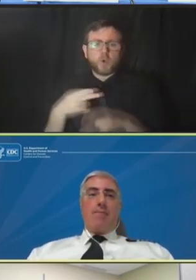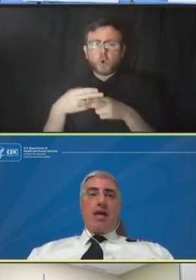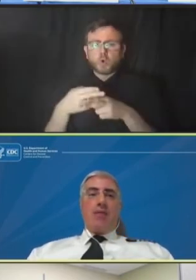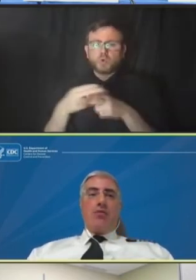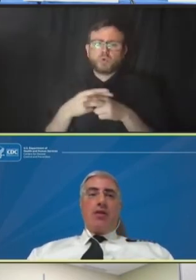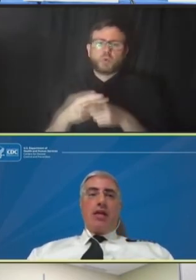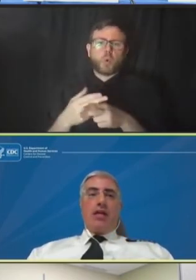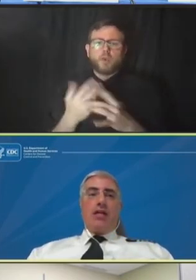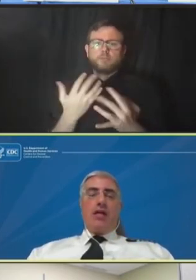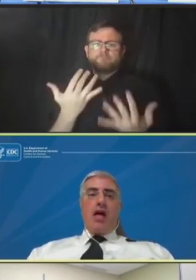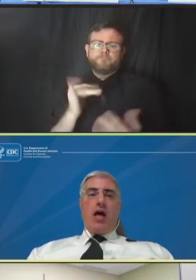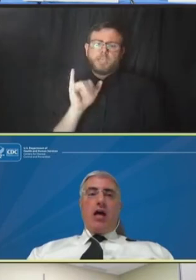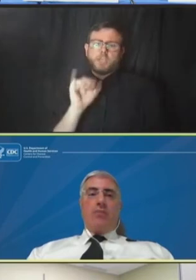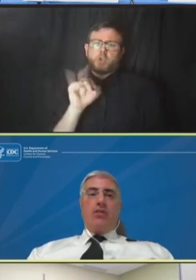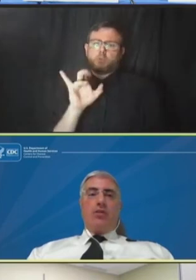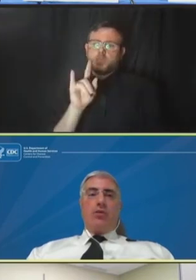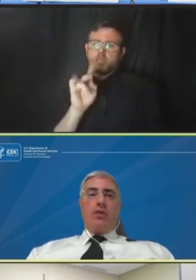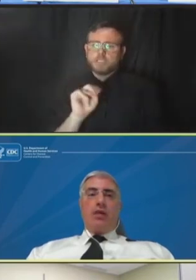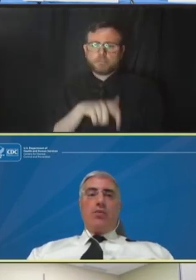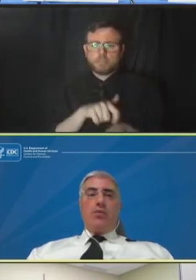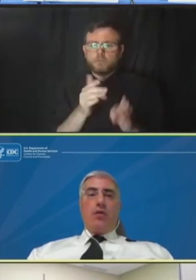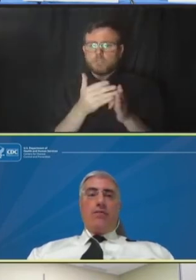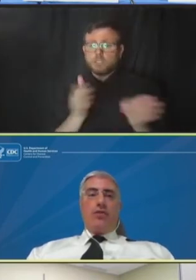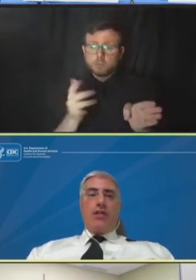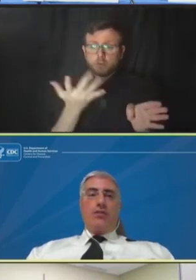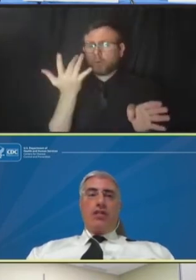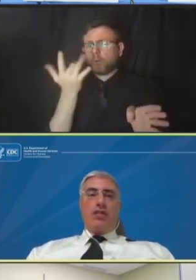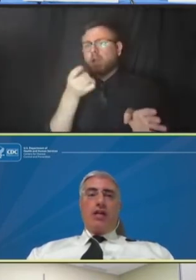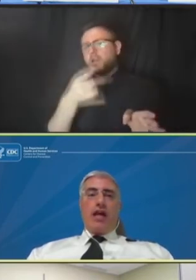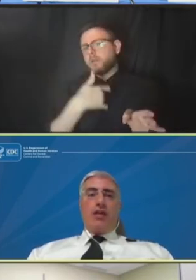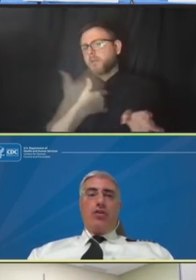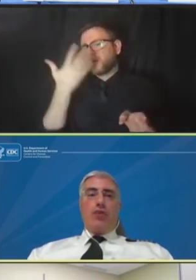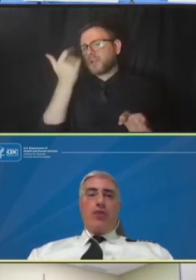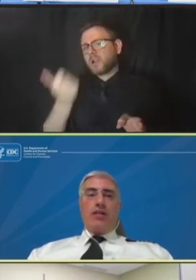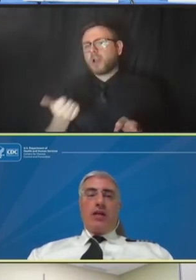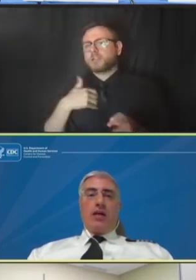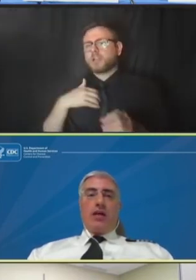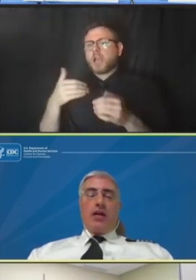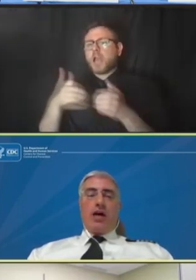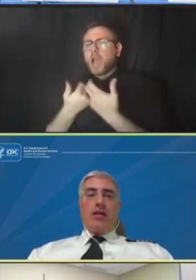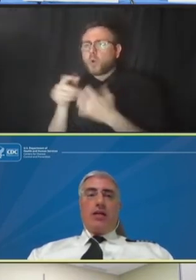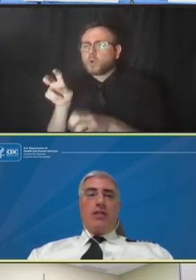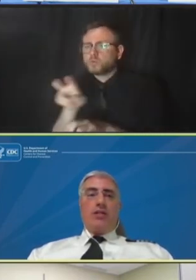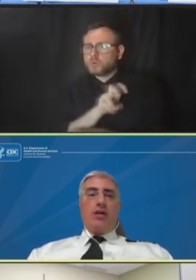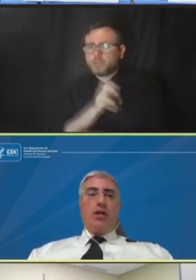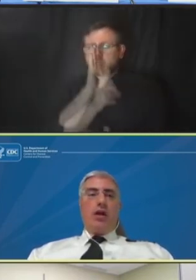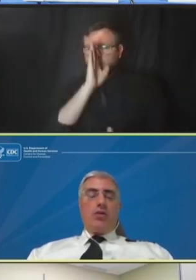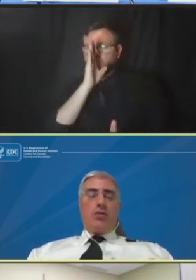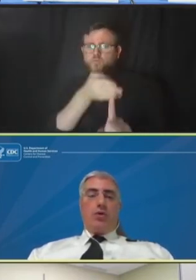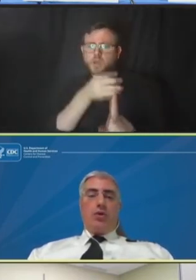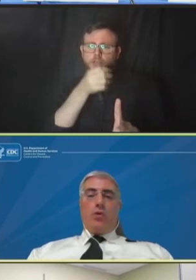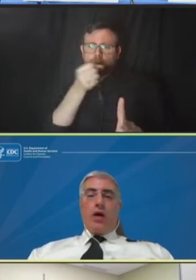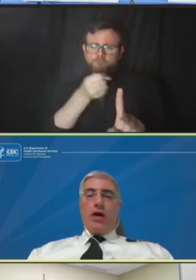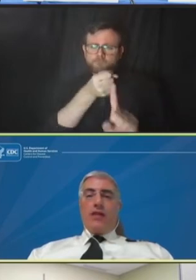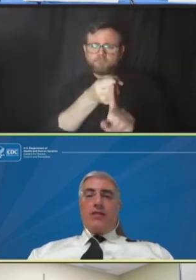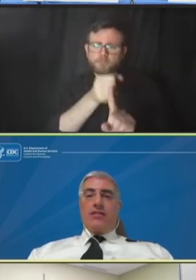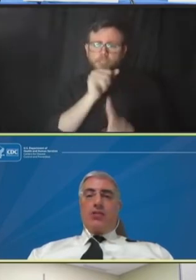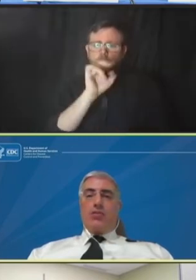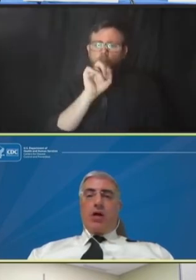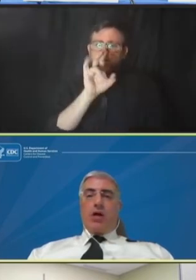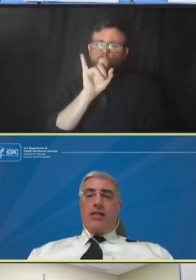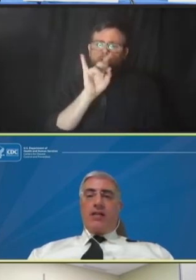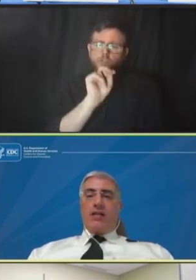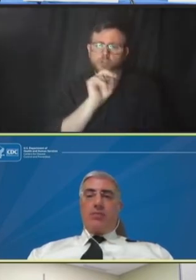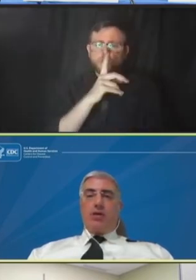that may be related to the route of transmission and direct inoculation through this